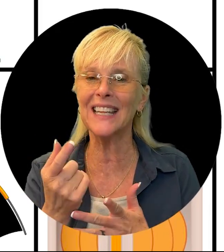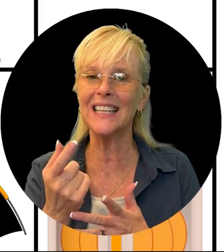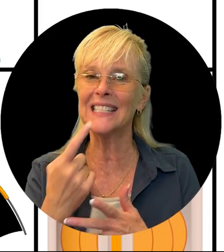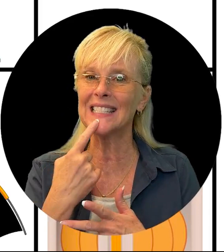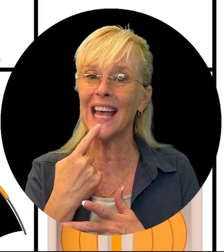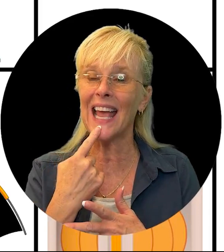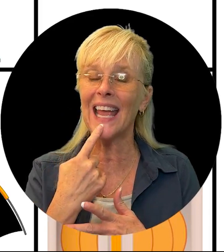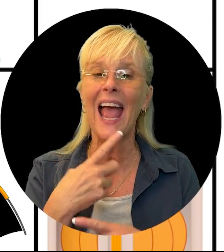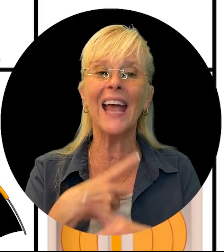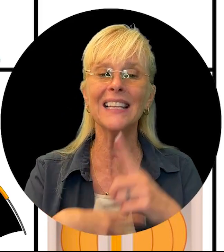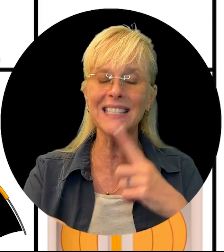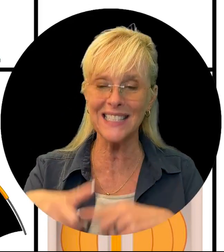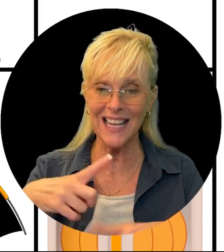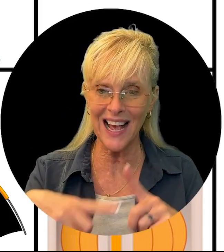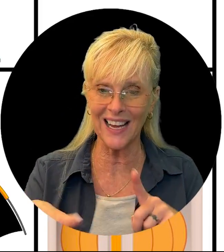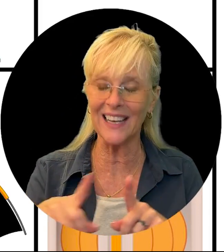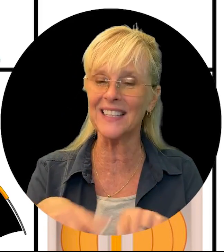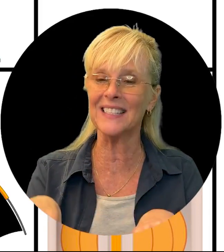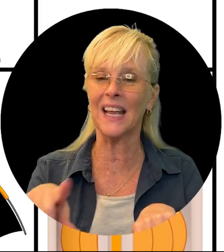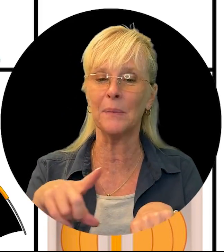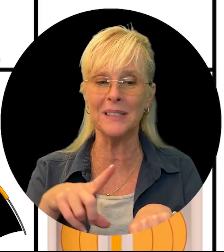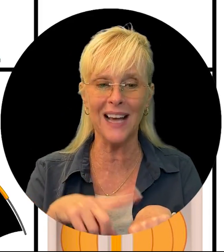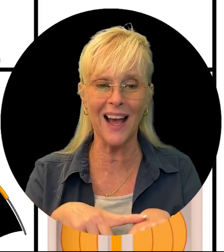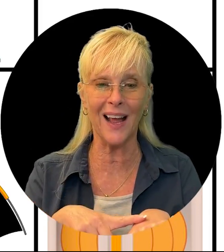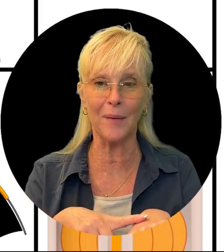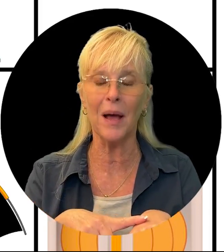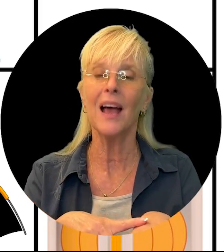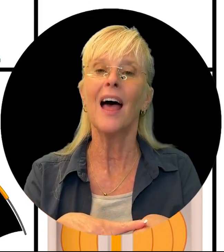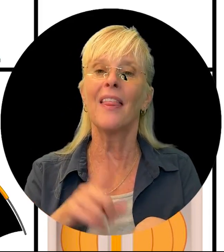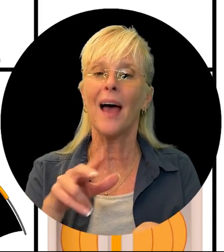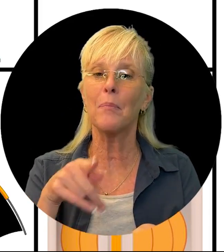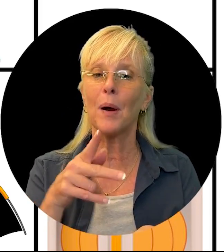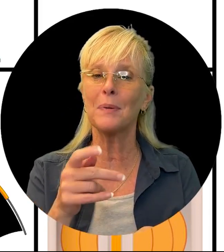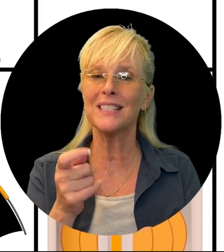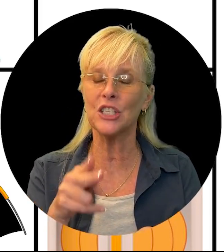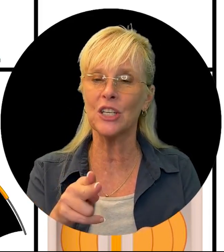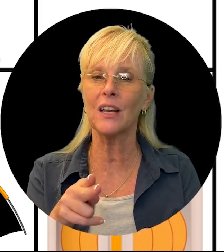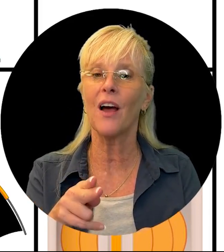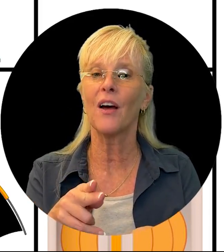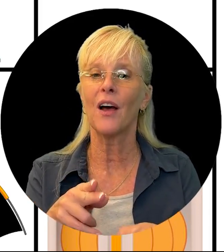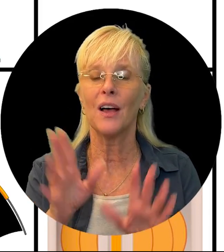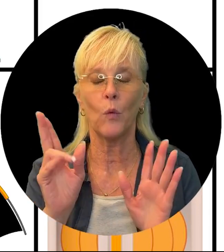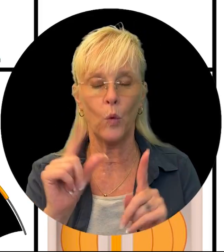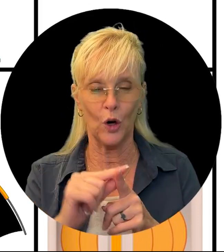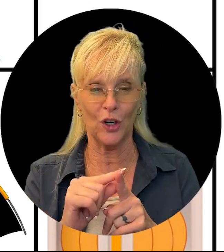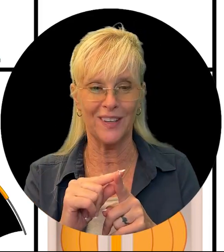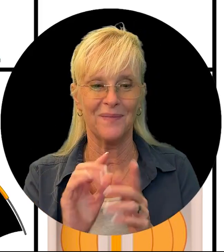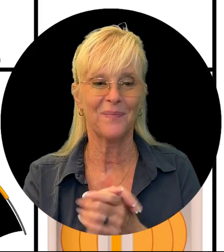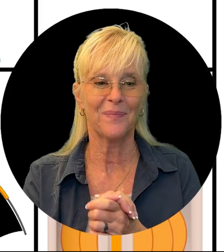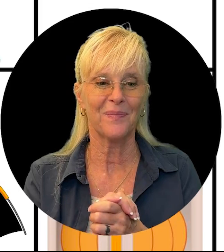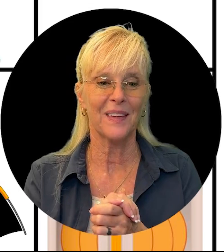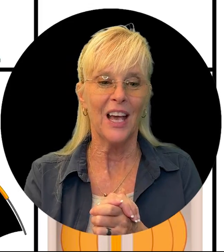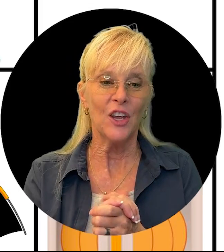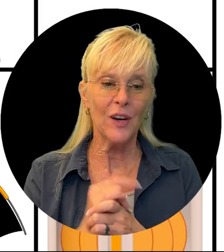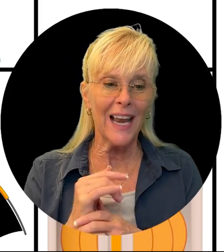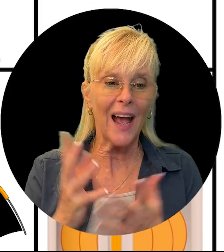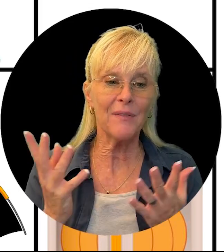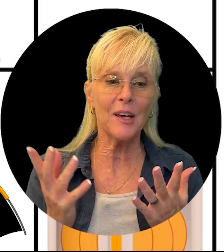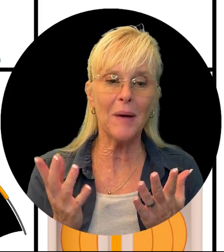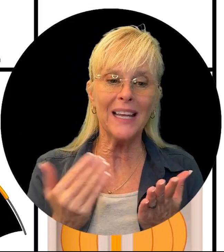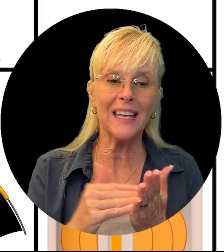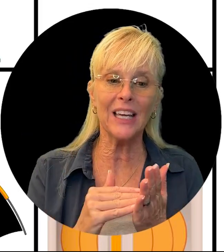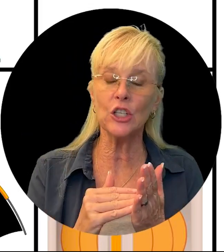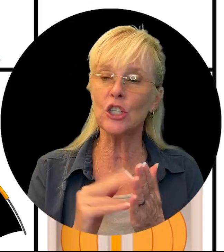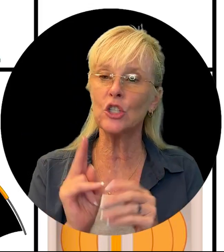to then say and sign at the same time that preposition word. You can have